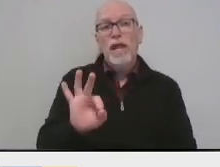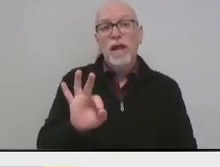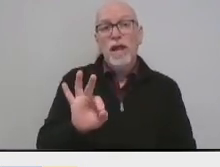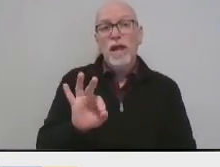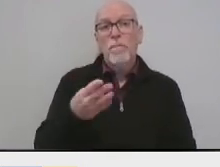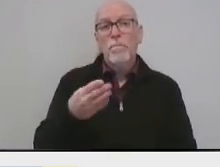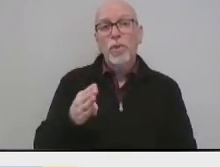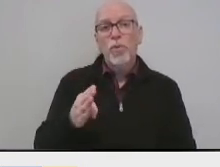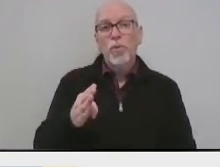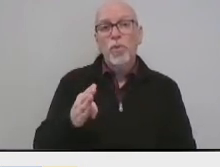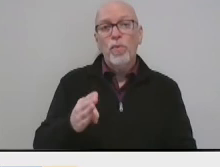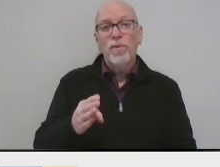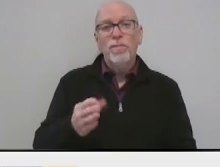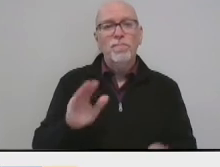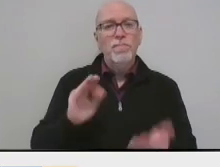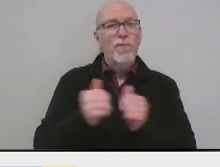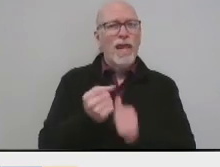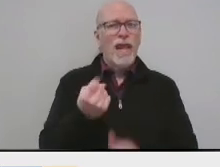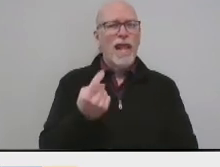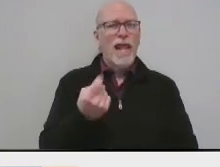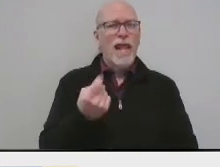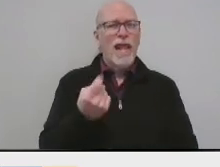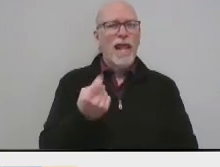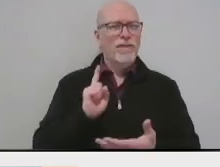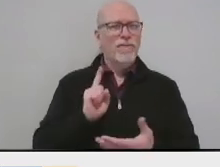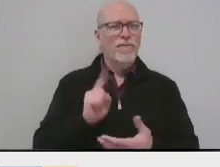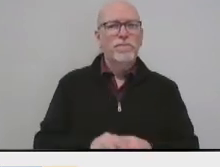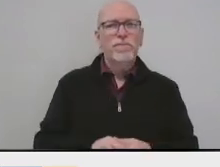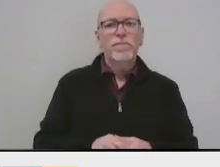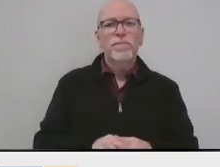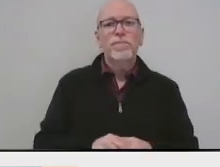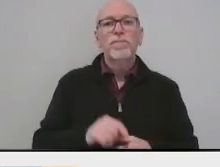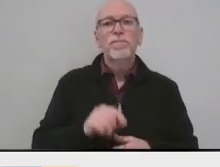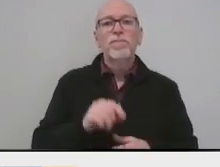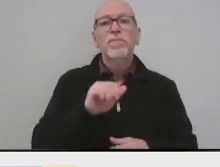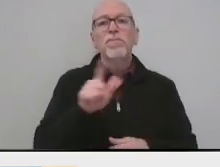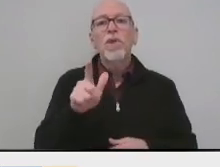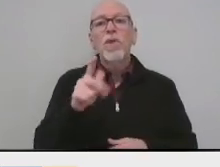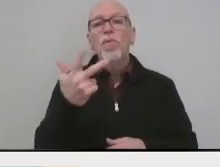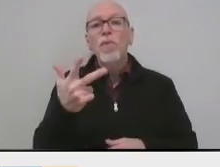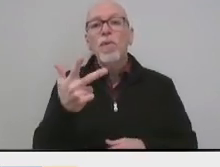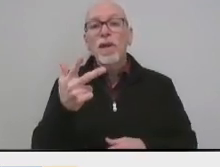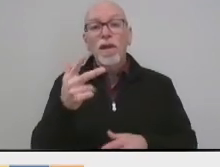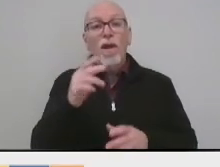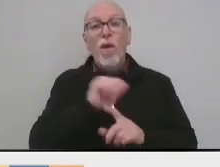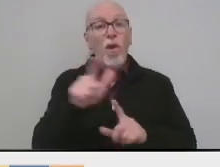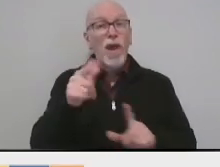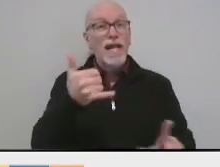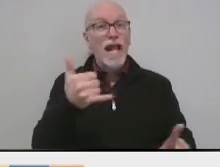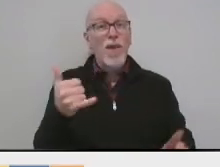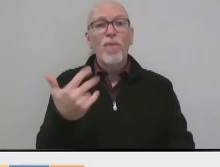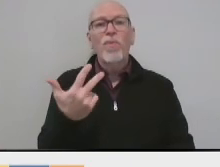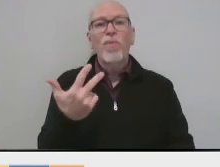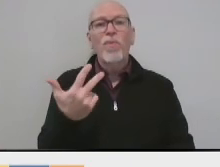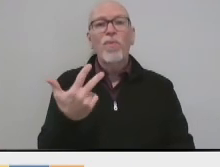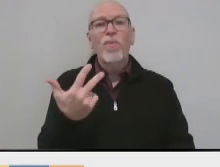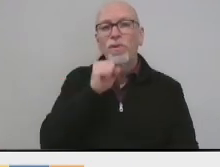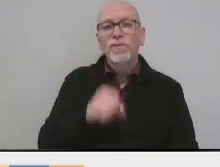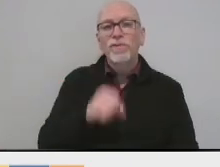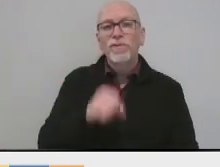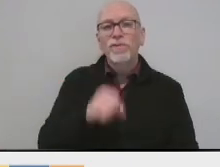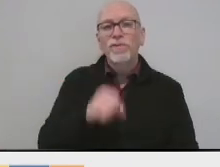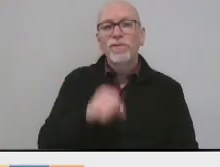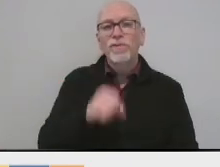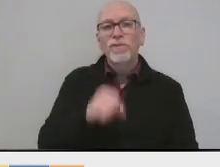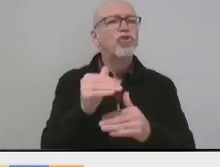up from 11 last week. All but 3 other counties are in yellow. Our advisory map, which indicates the level